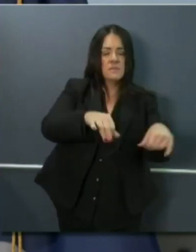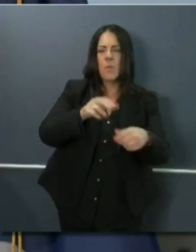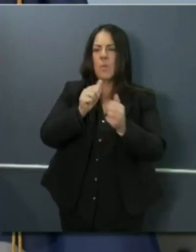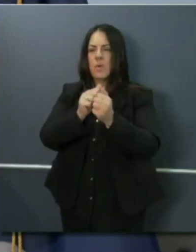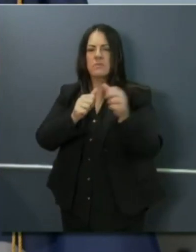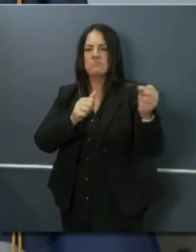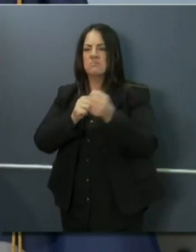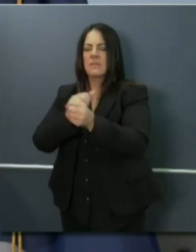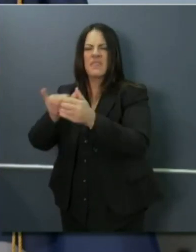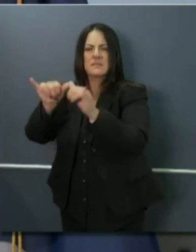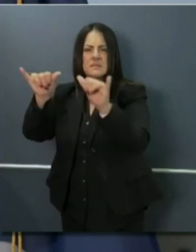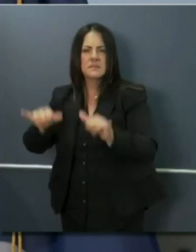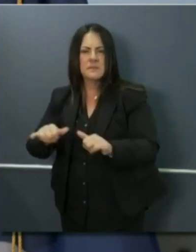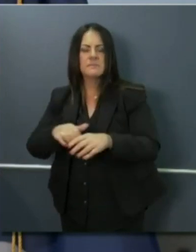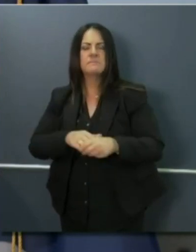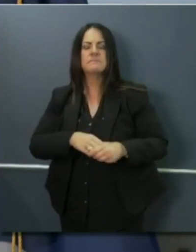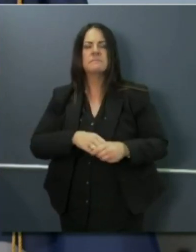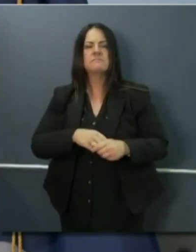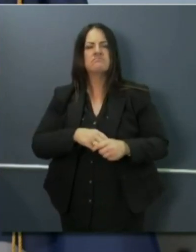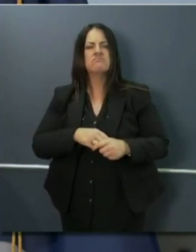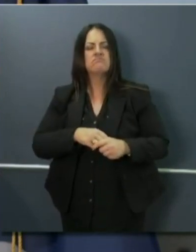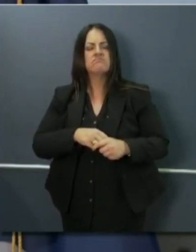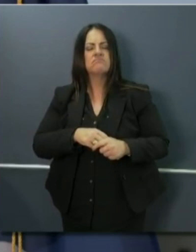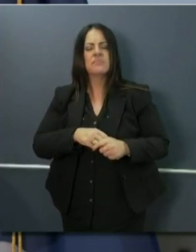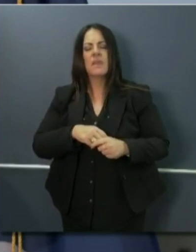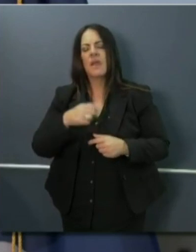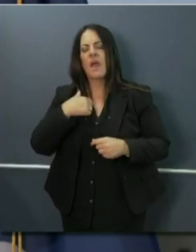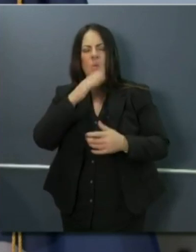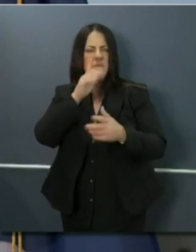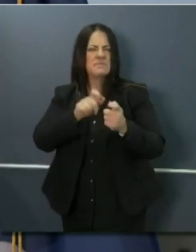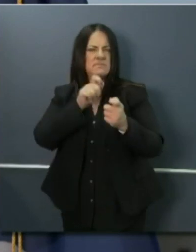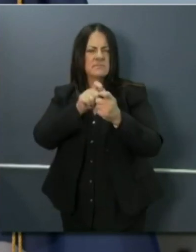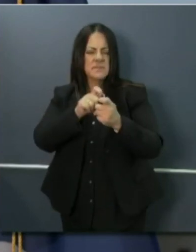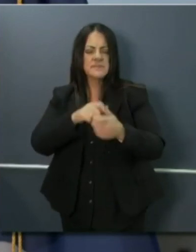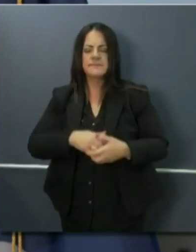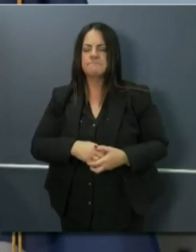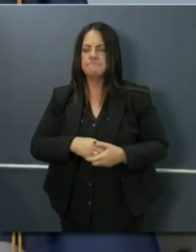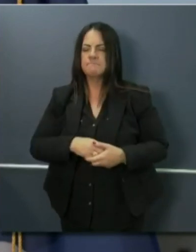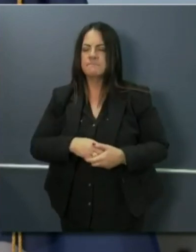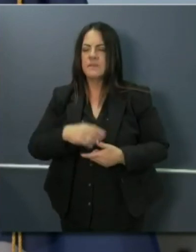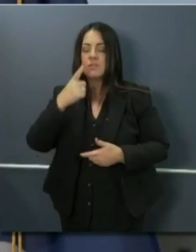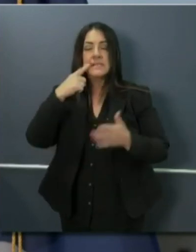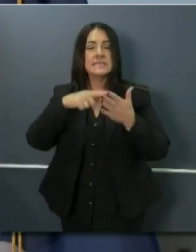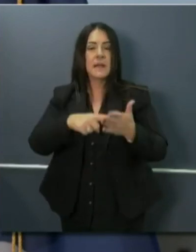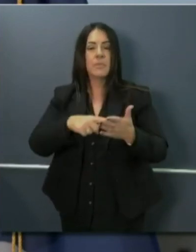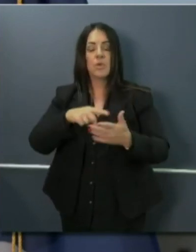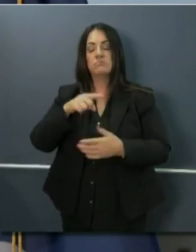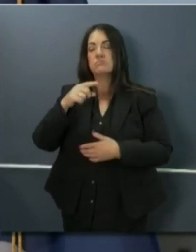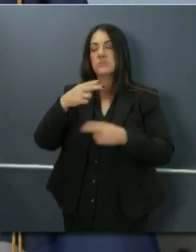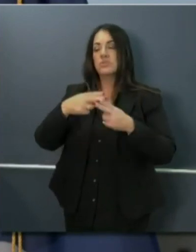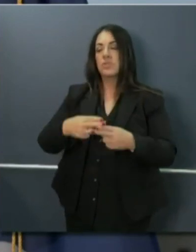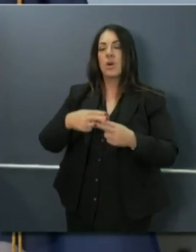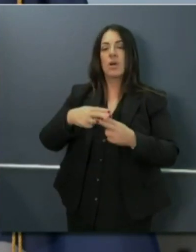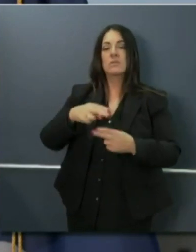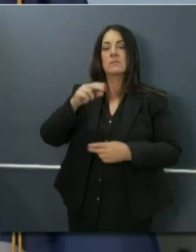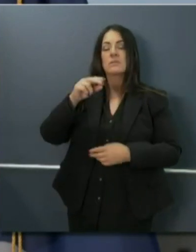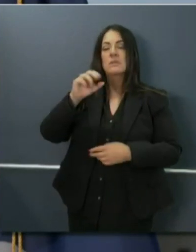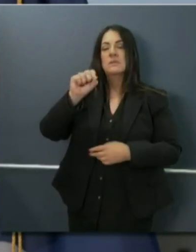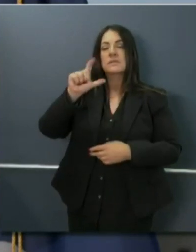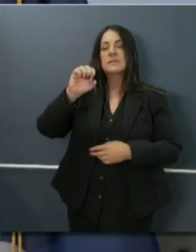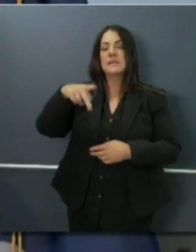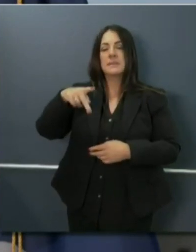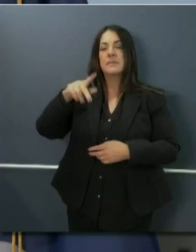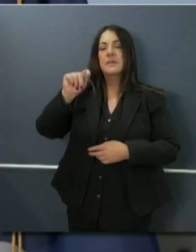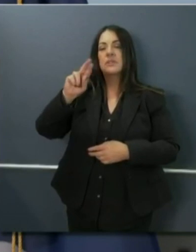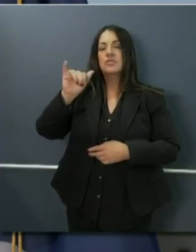it's capacity that we're looking for. Let me be specific. When we open up the Sleep Train Center, it's a capacity we're looking